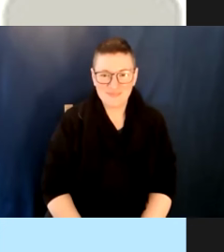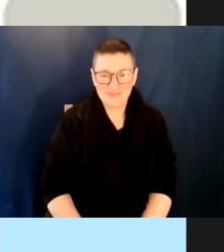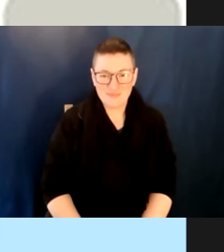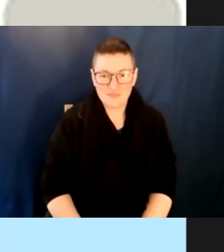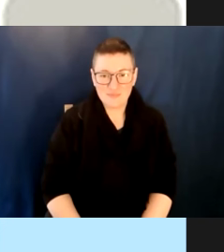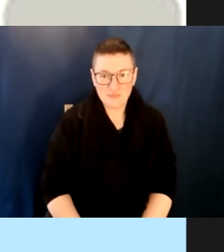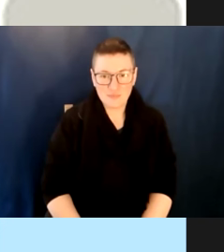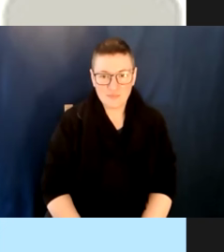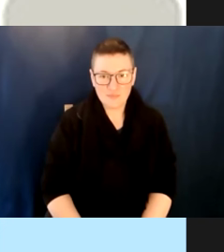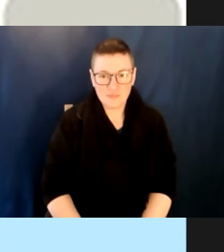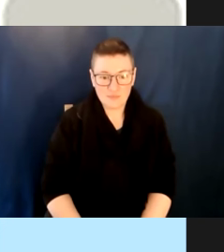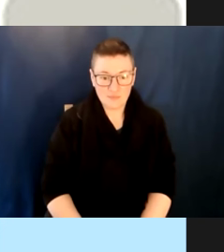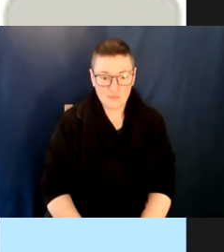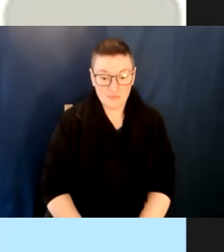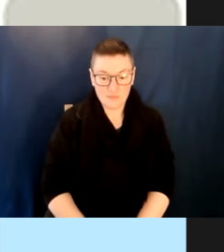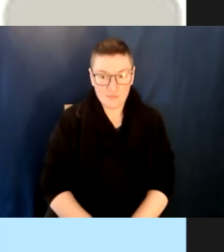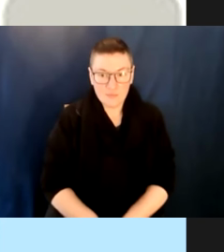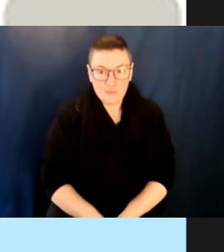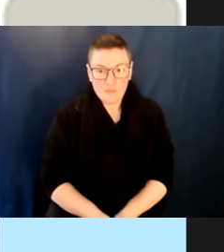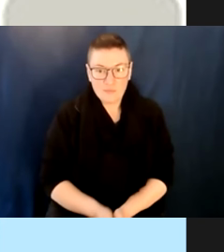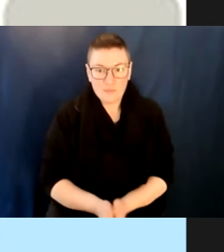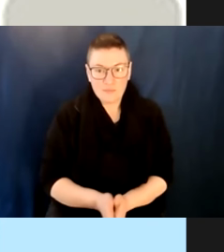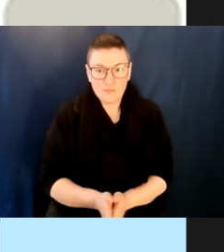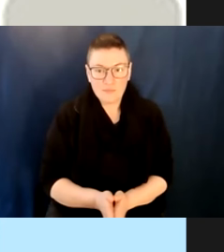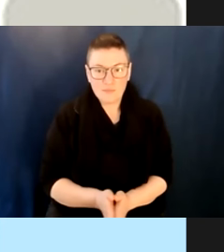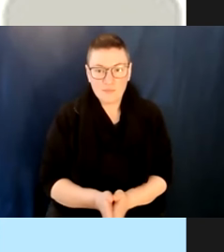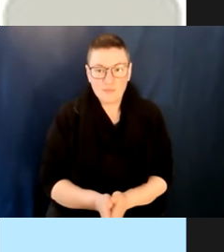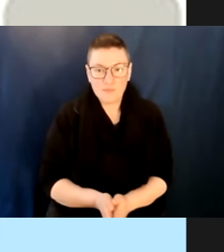there are, you know, there are also